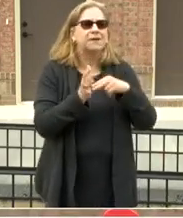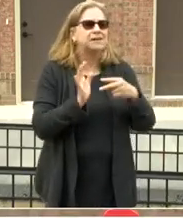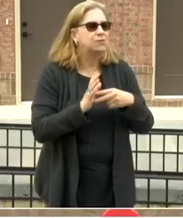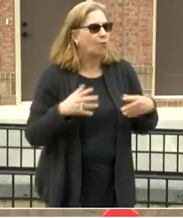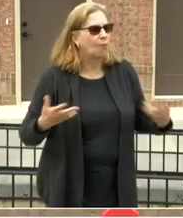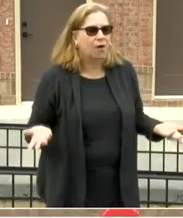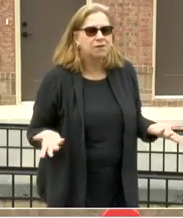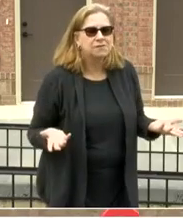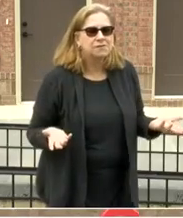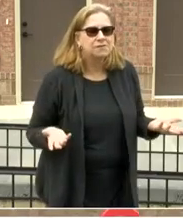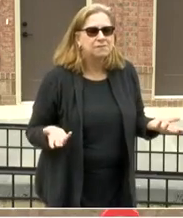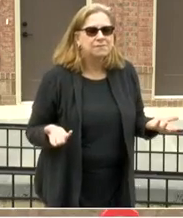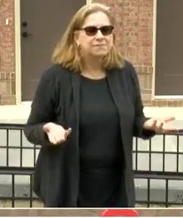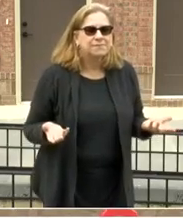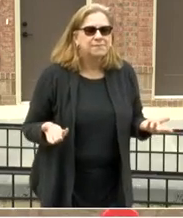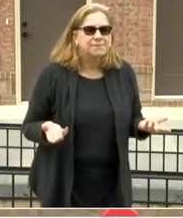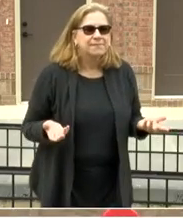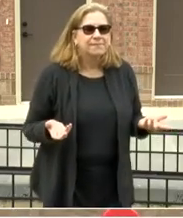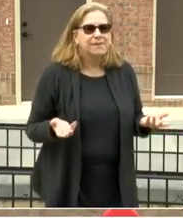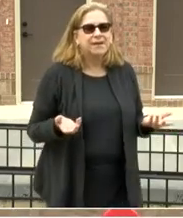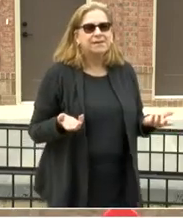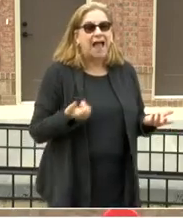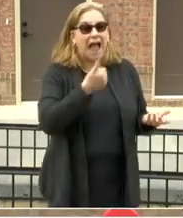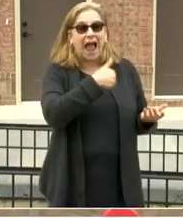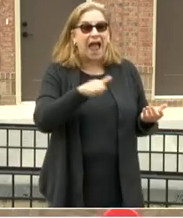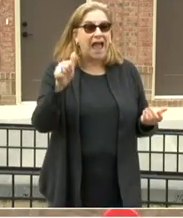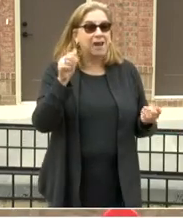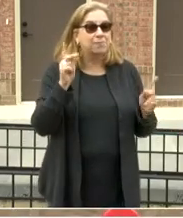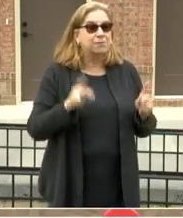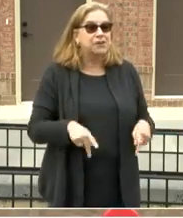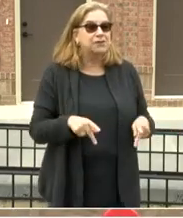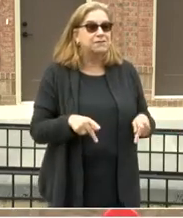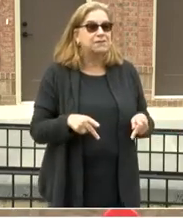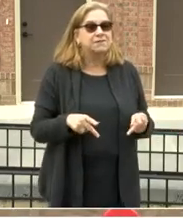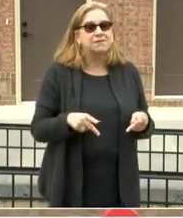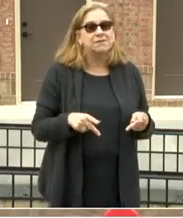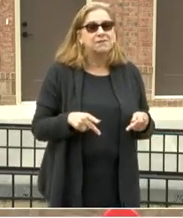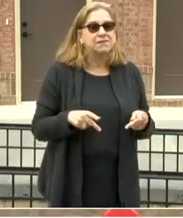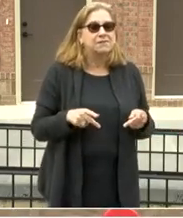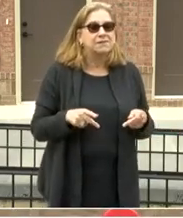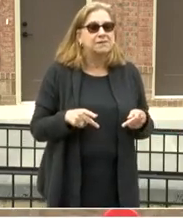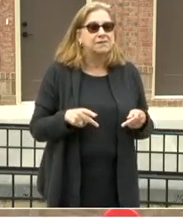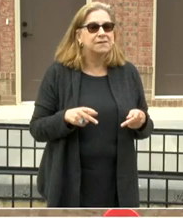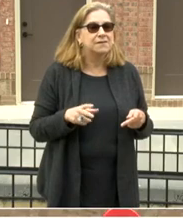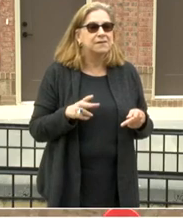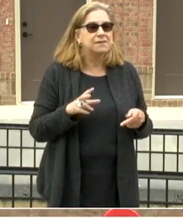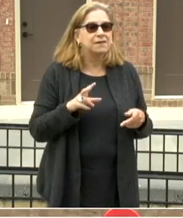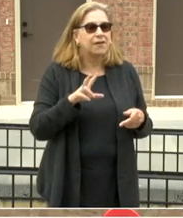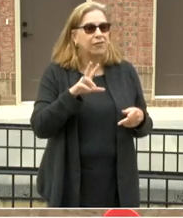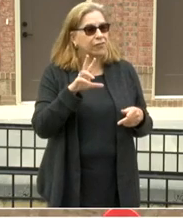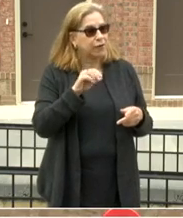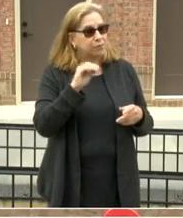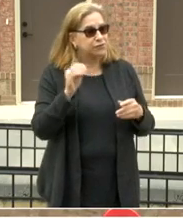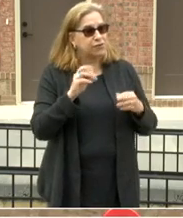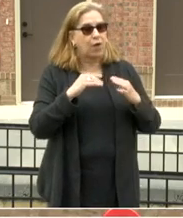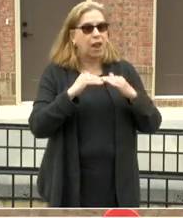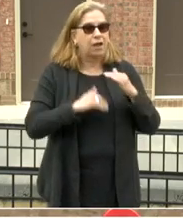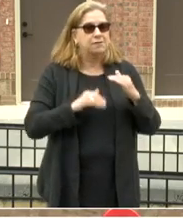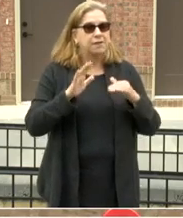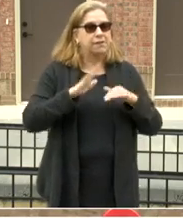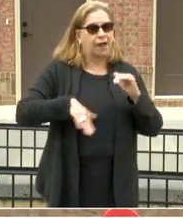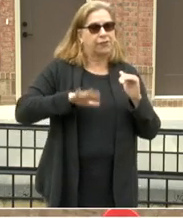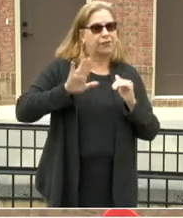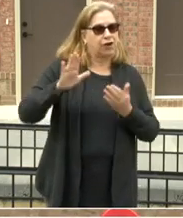any person should spend 30% or below of their income on housing. When they